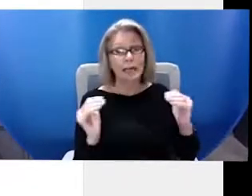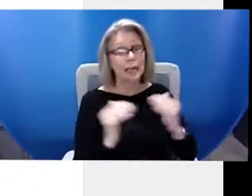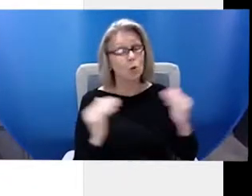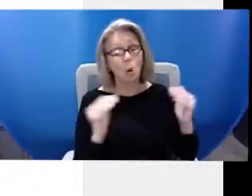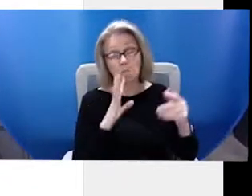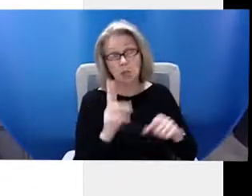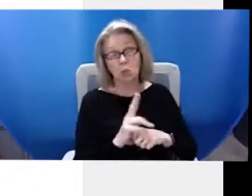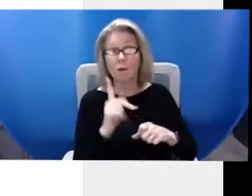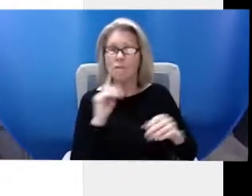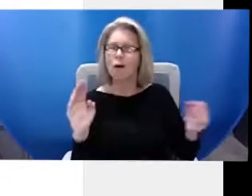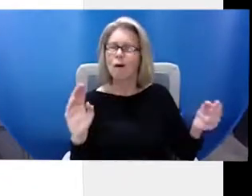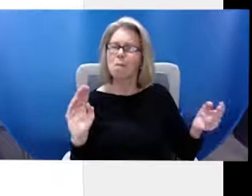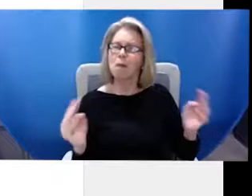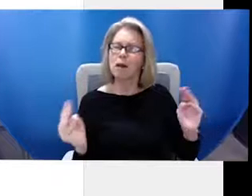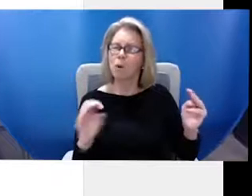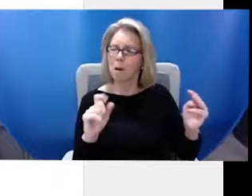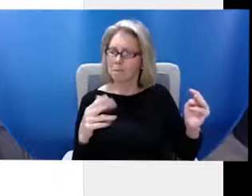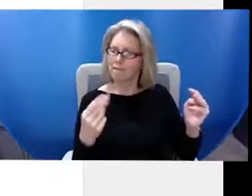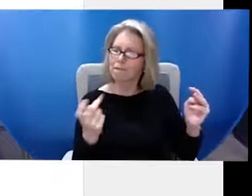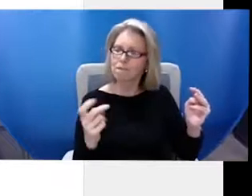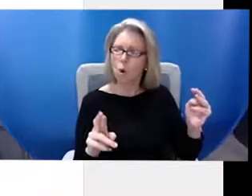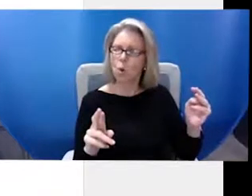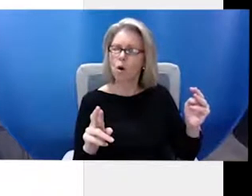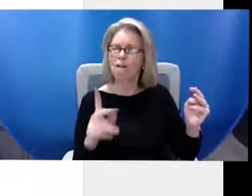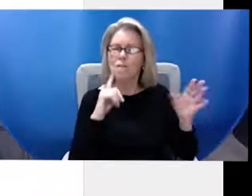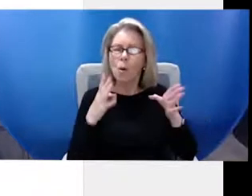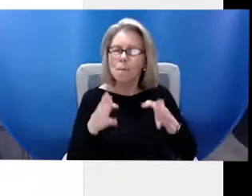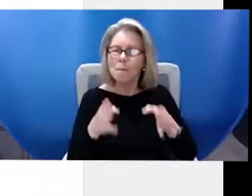poverty. It could equally apply as a metaphor